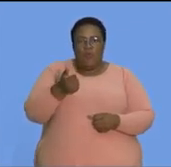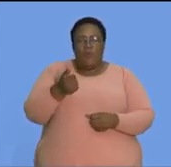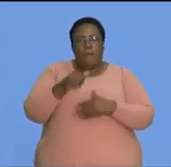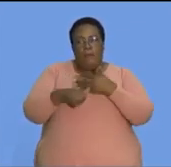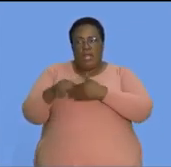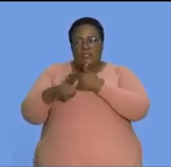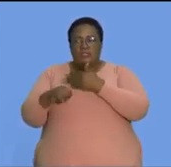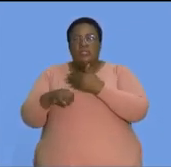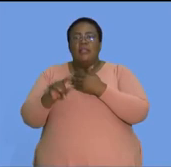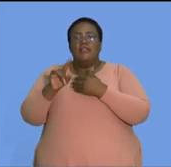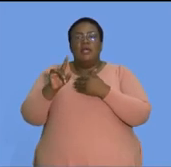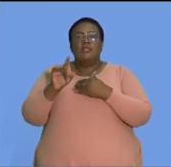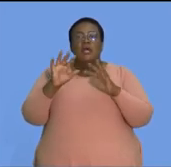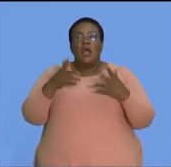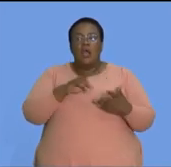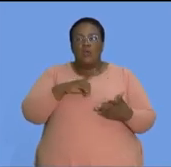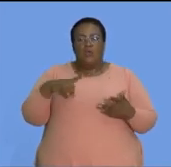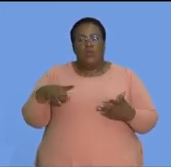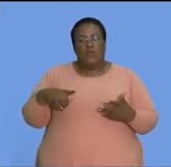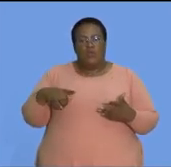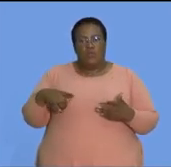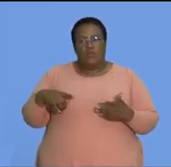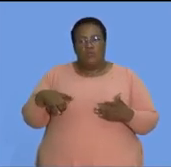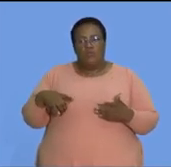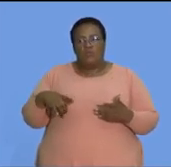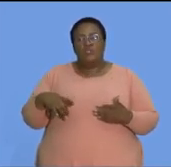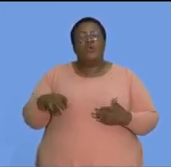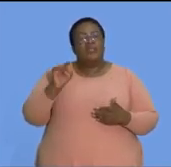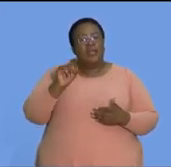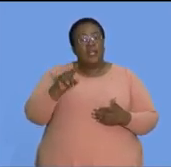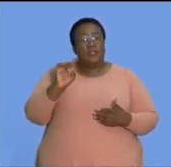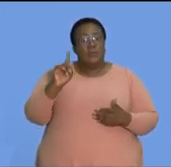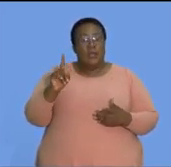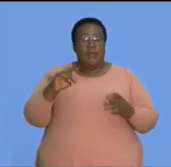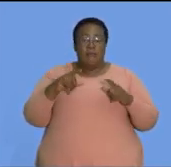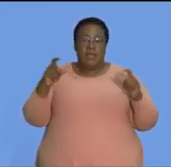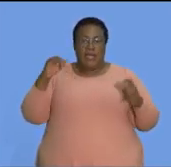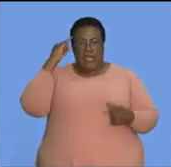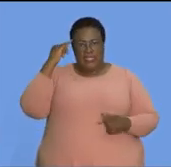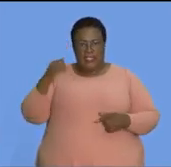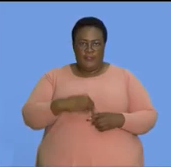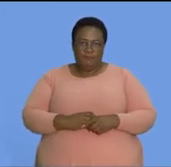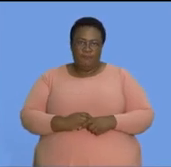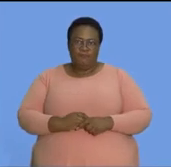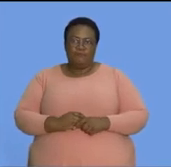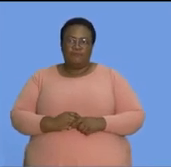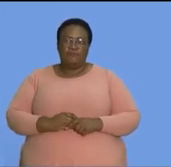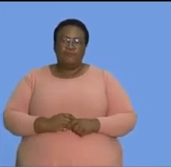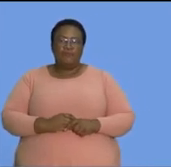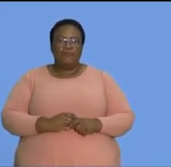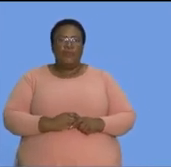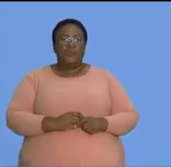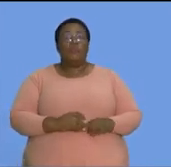how long it will take this thing to actually grow there. So that's the big idea there.